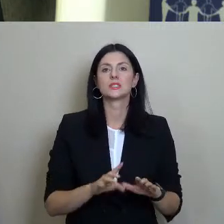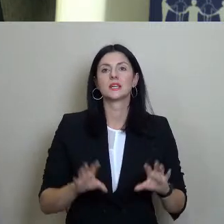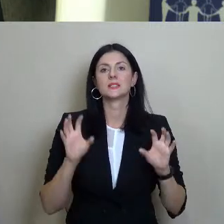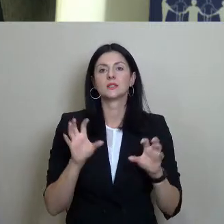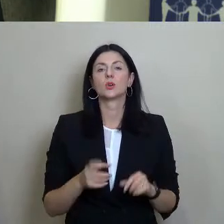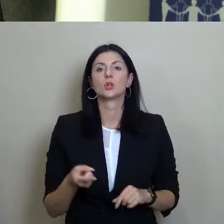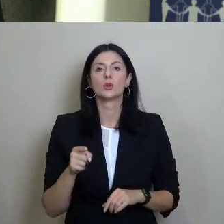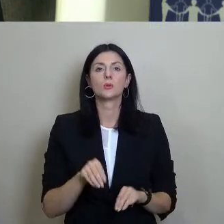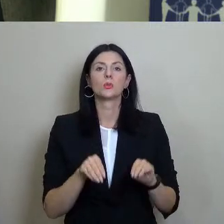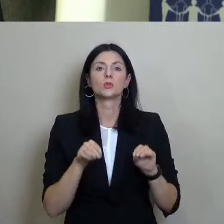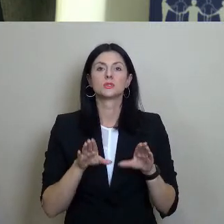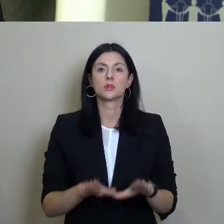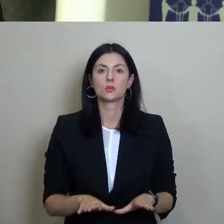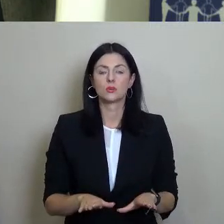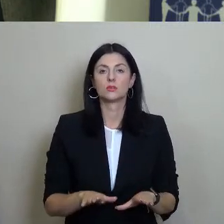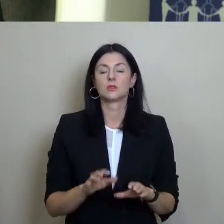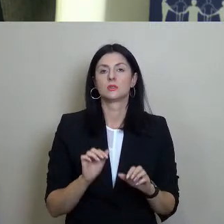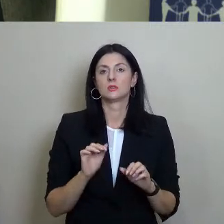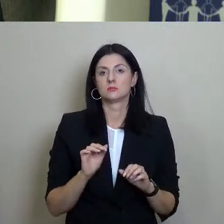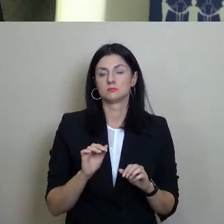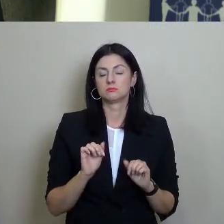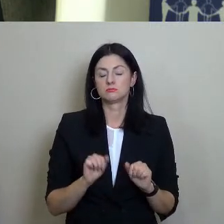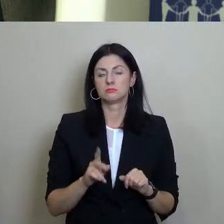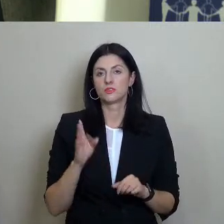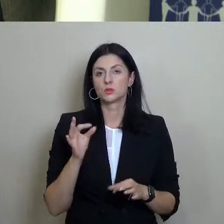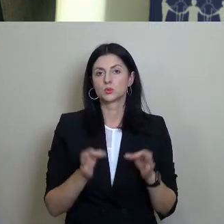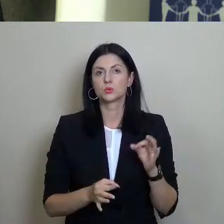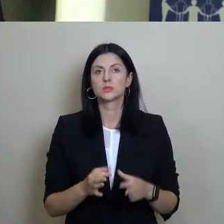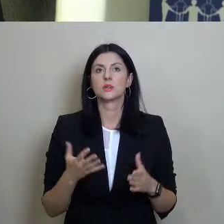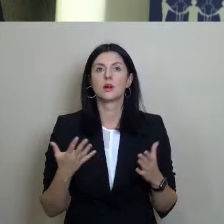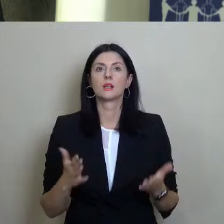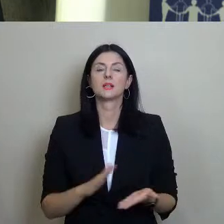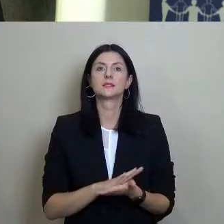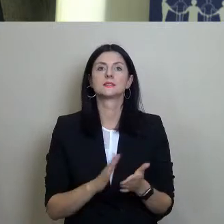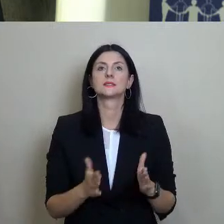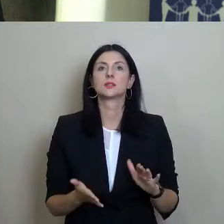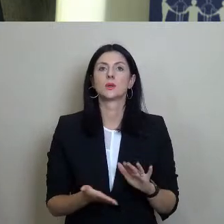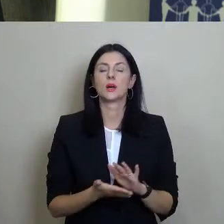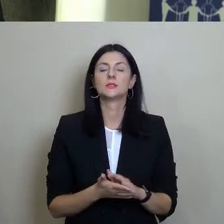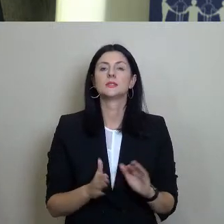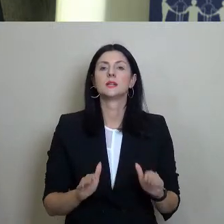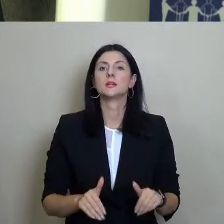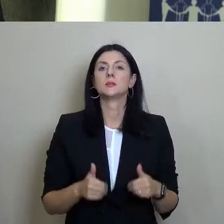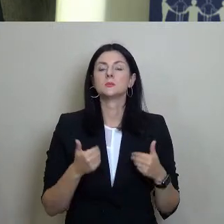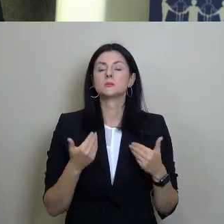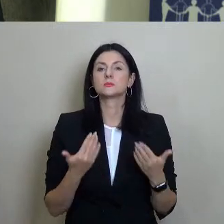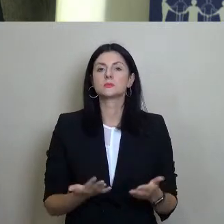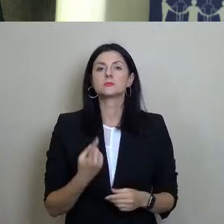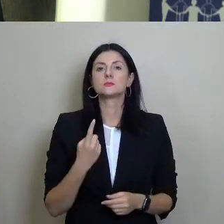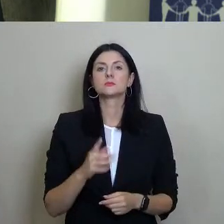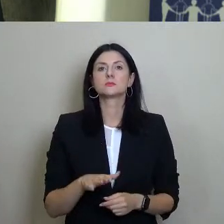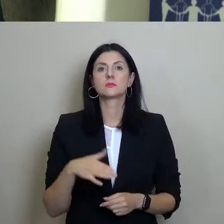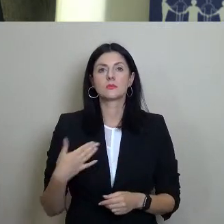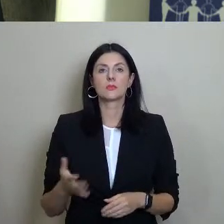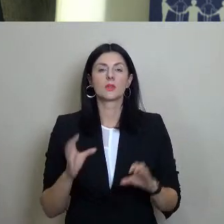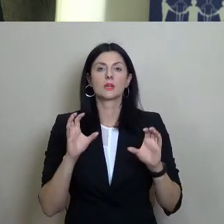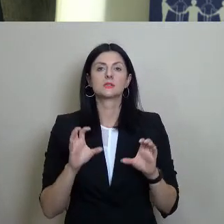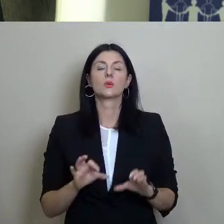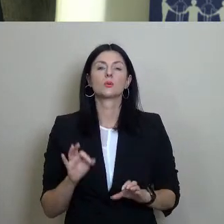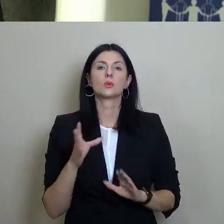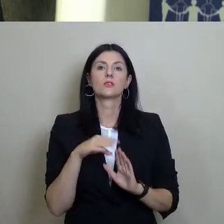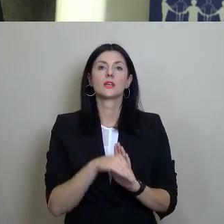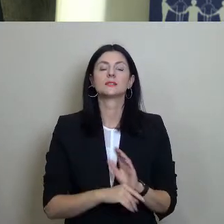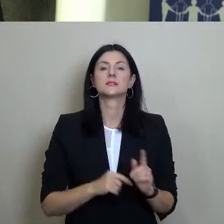or the one that is appealed in court. Well, whether it was lawful or unlawful, that's for the court to decide. On the